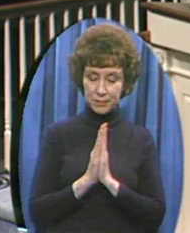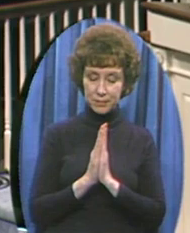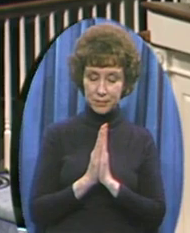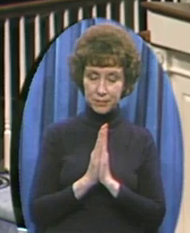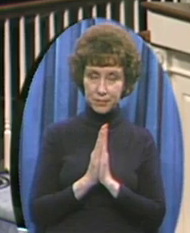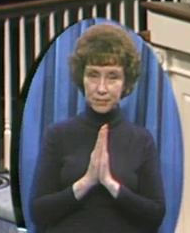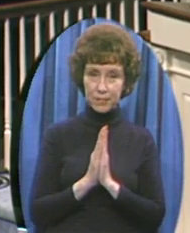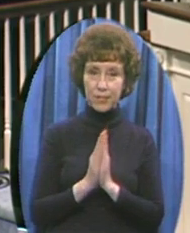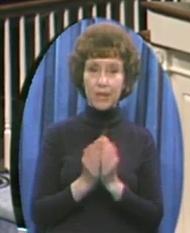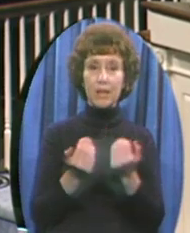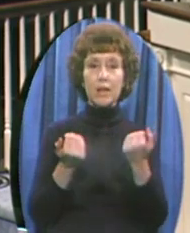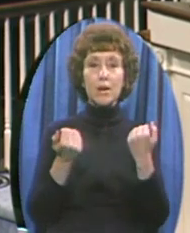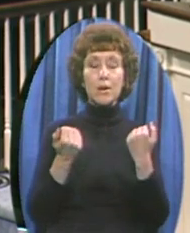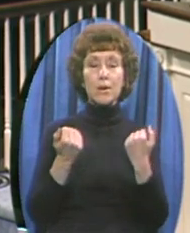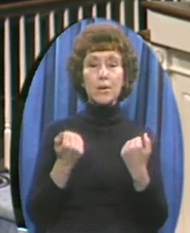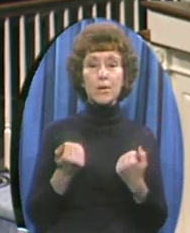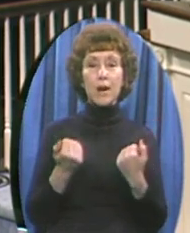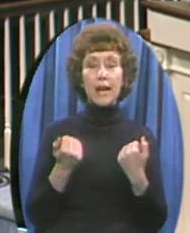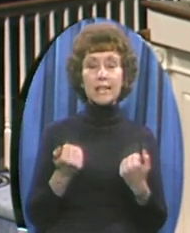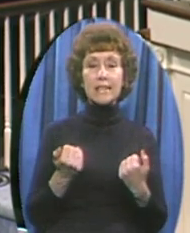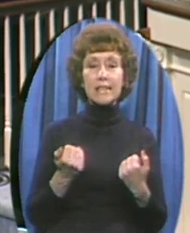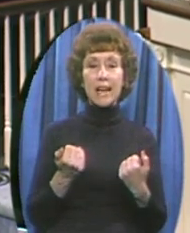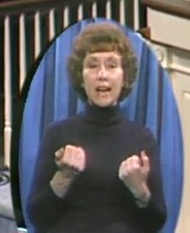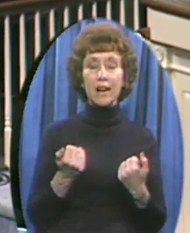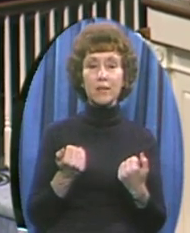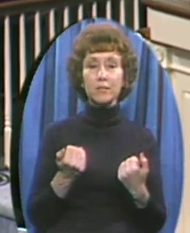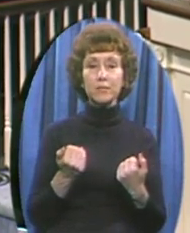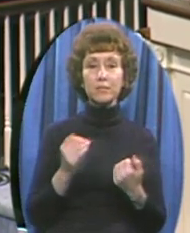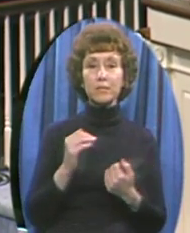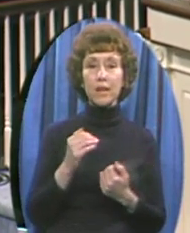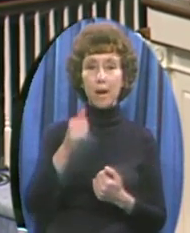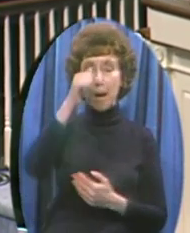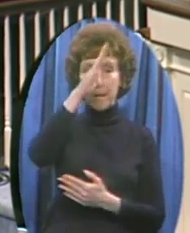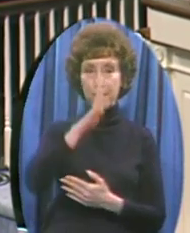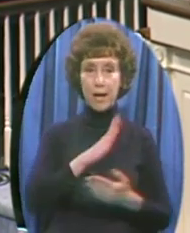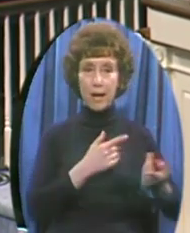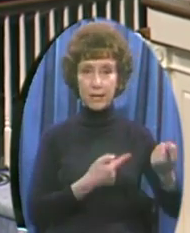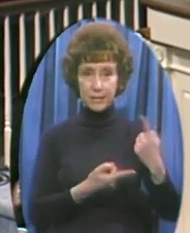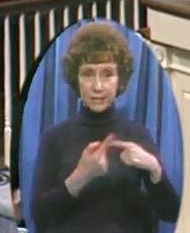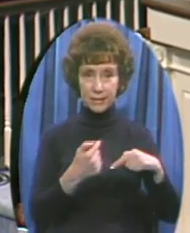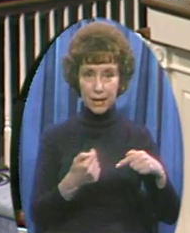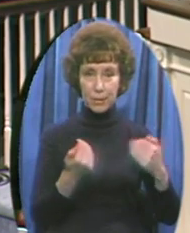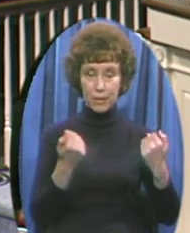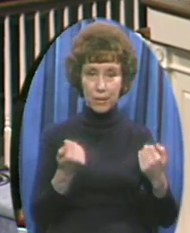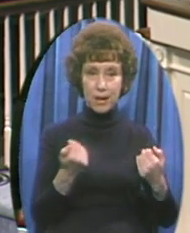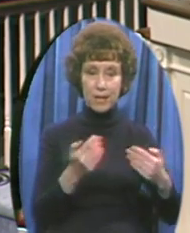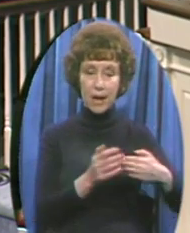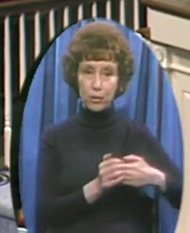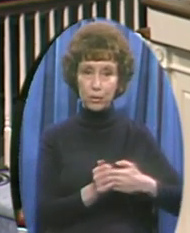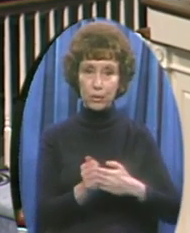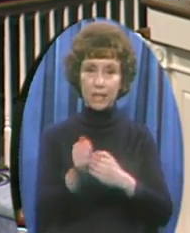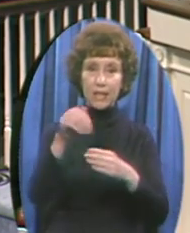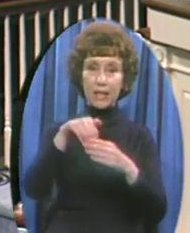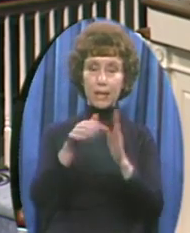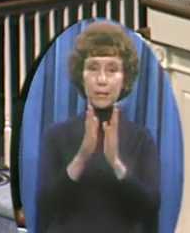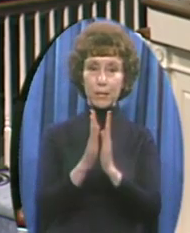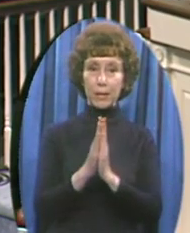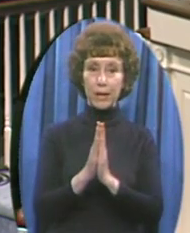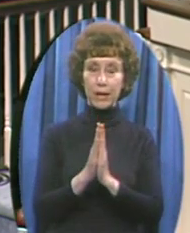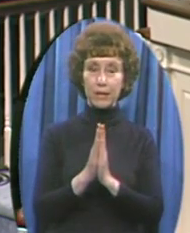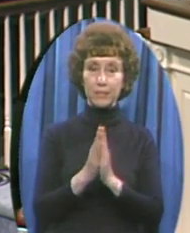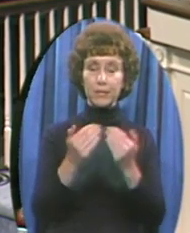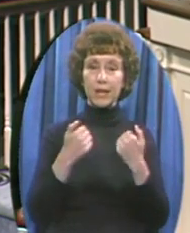Right now, we're going to have a man come to lead us in prayer who has held two